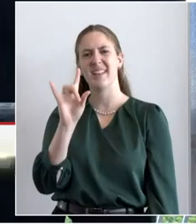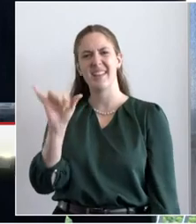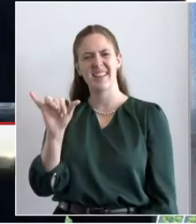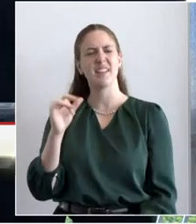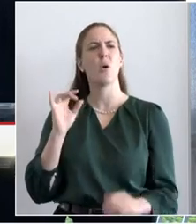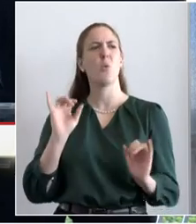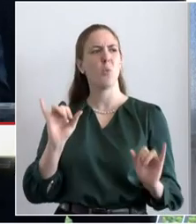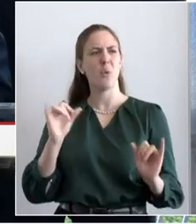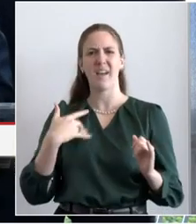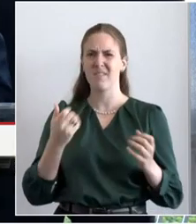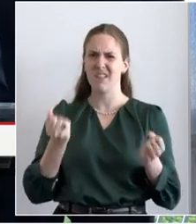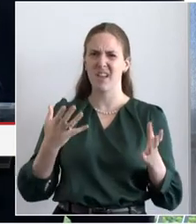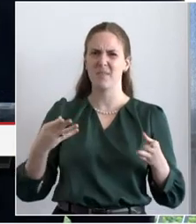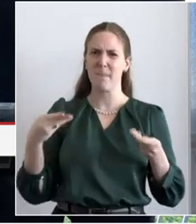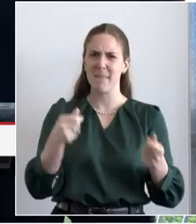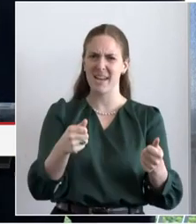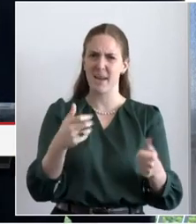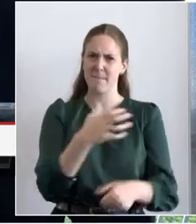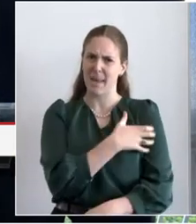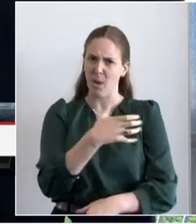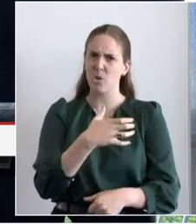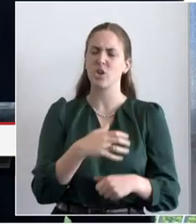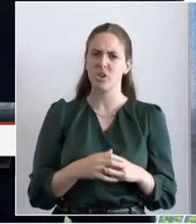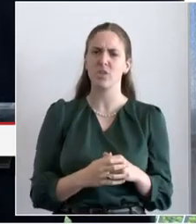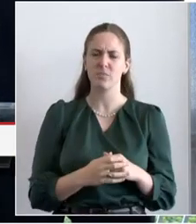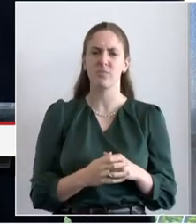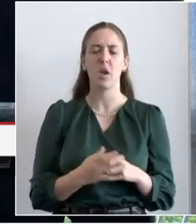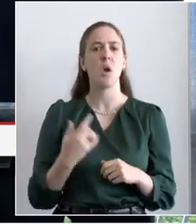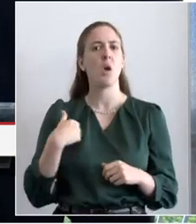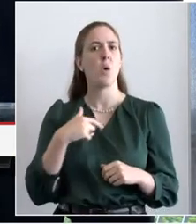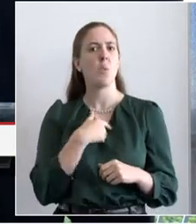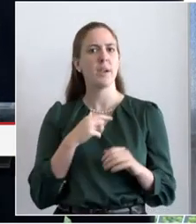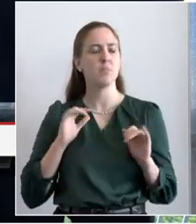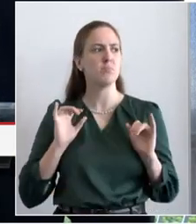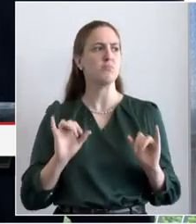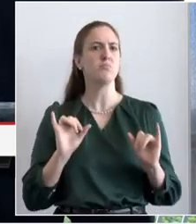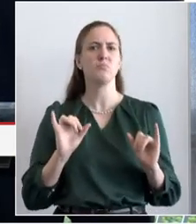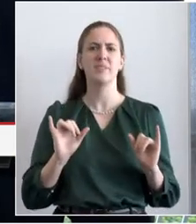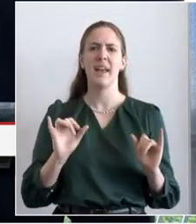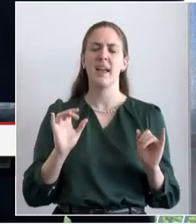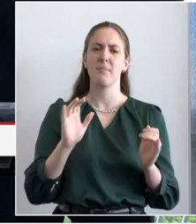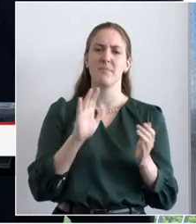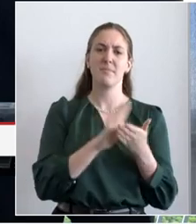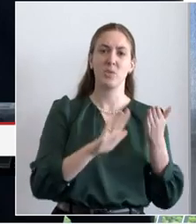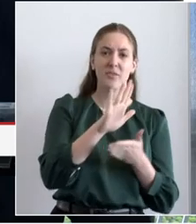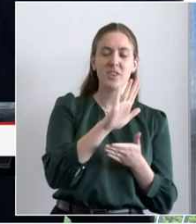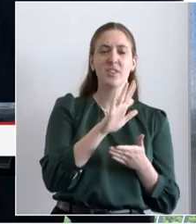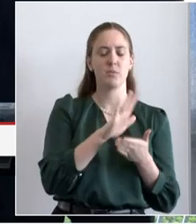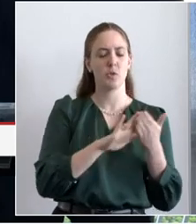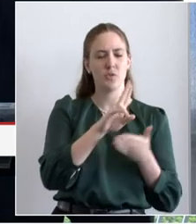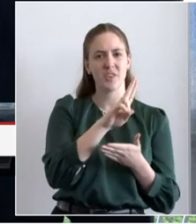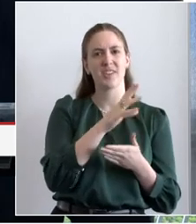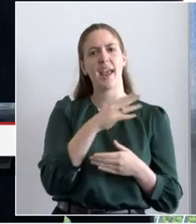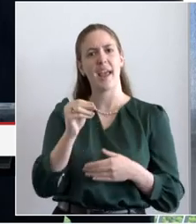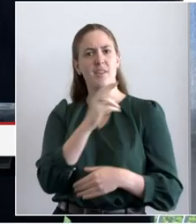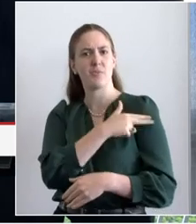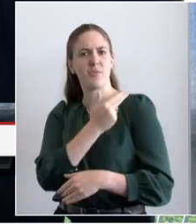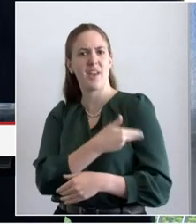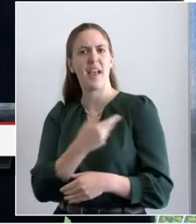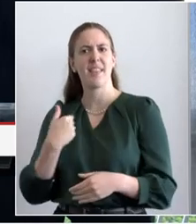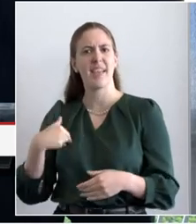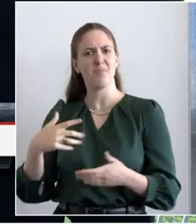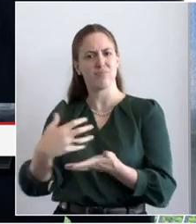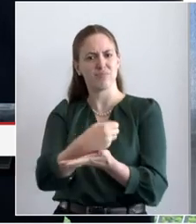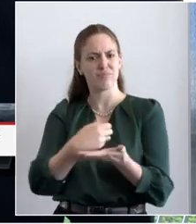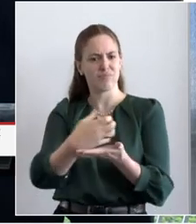In 2017, we learned that just then our eds and meds collectively procured $2 billion annually. And